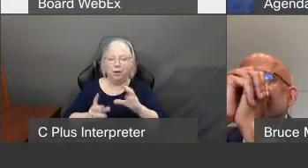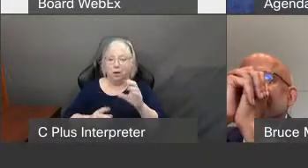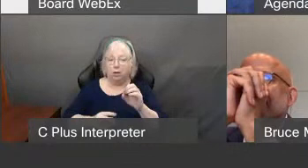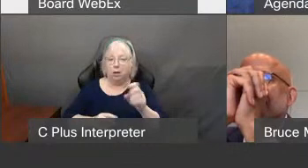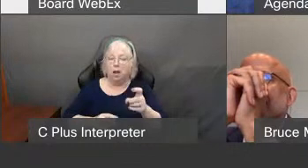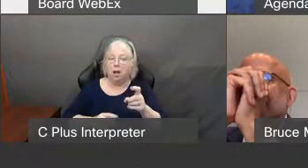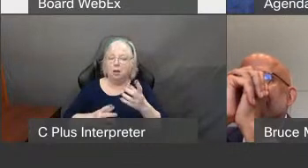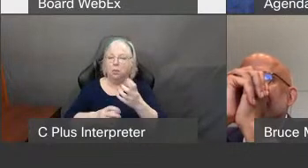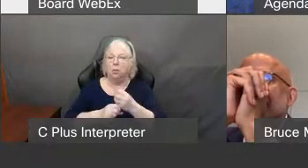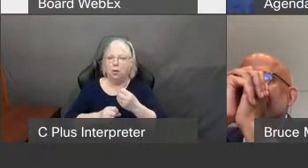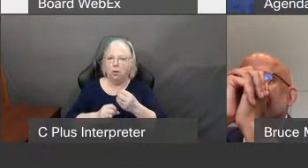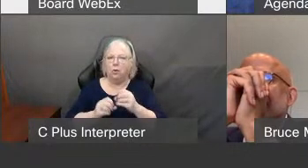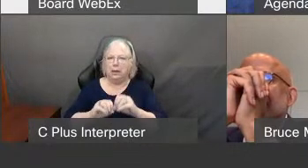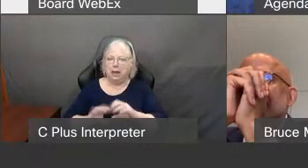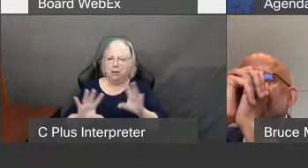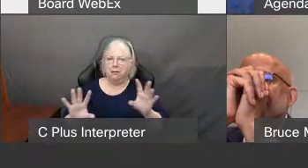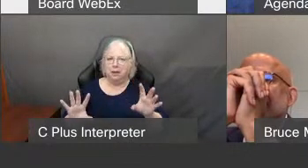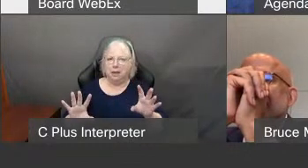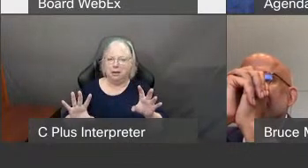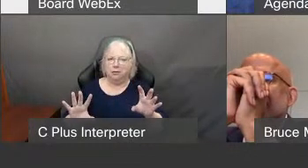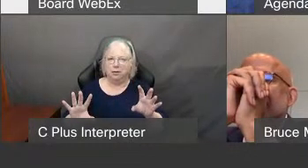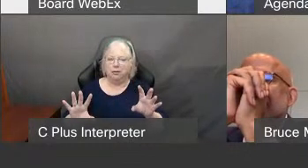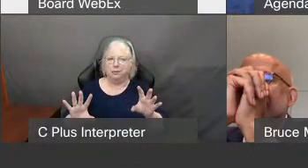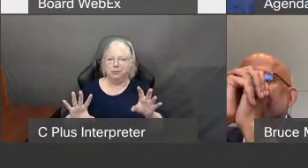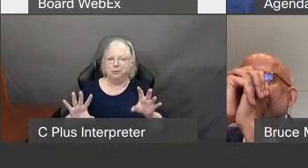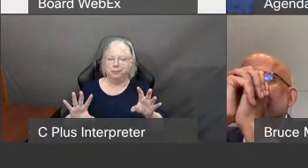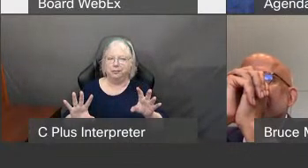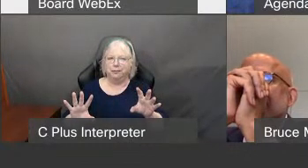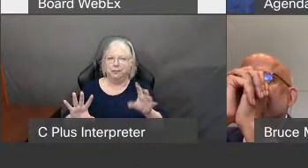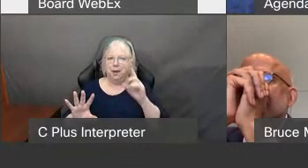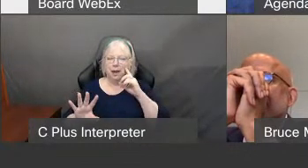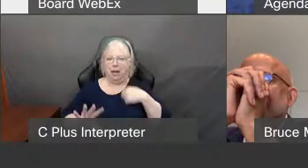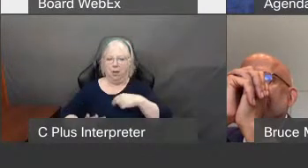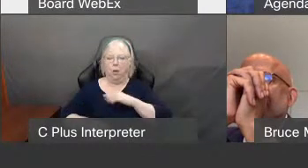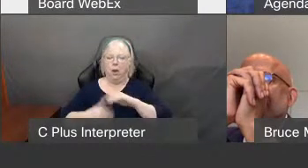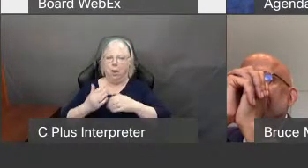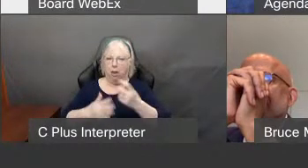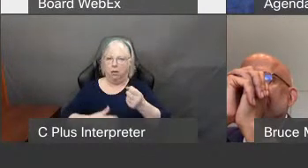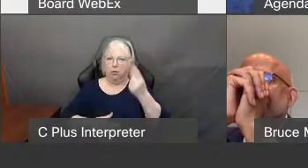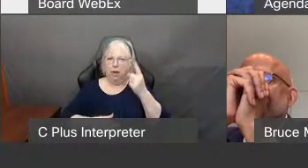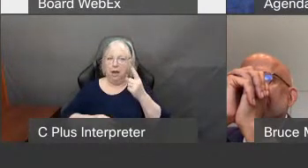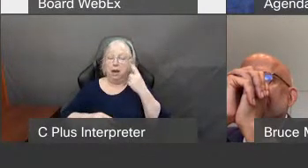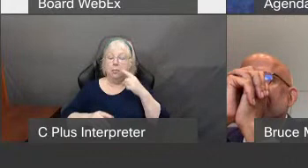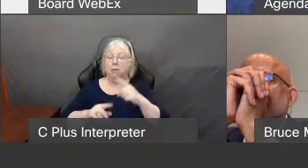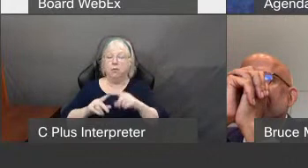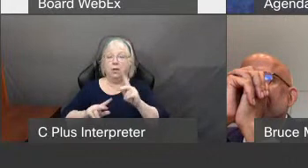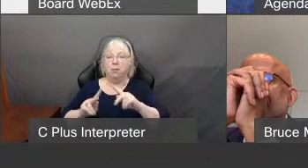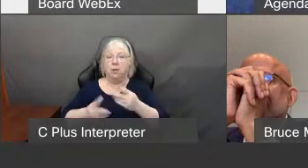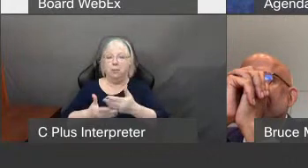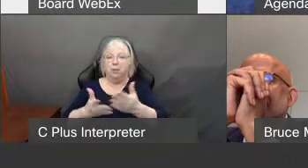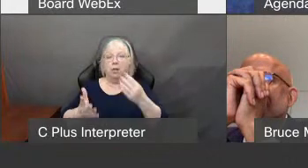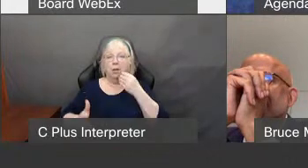to get some clarification. I think we all understand it, but make sure for the public.